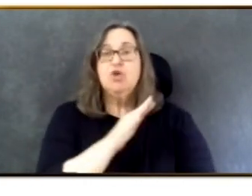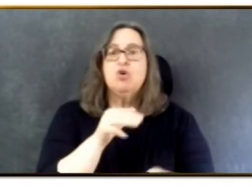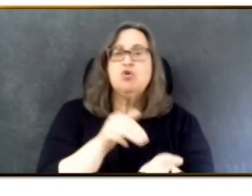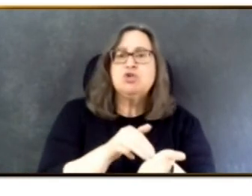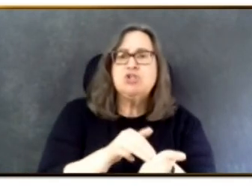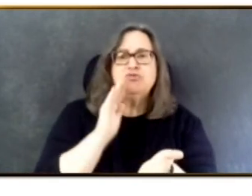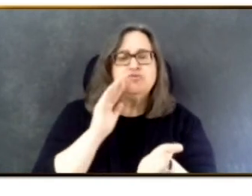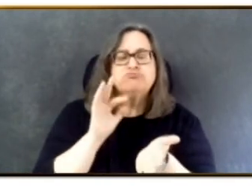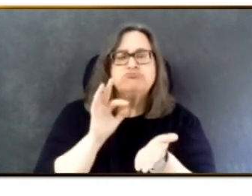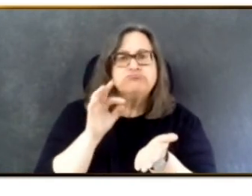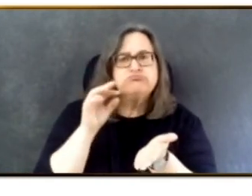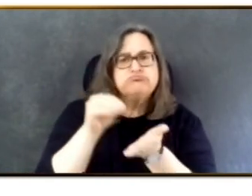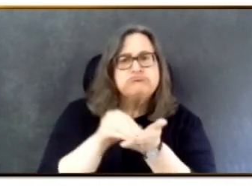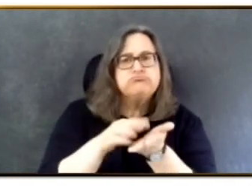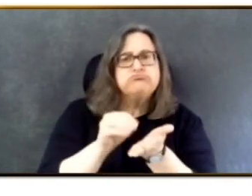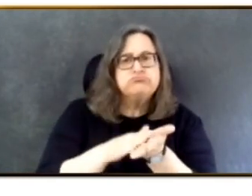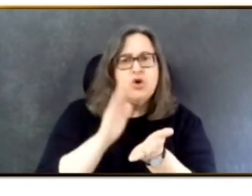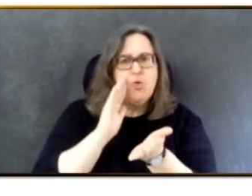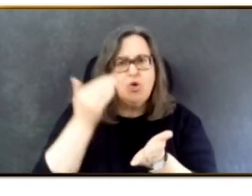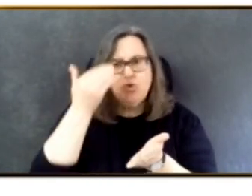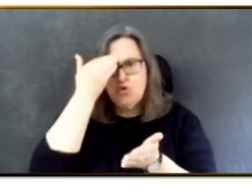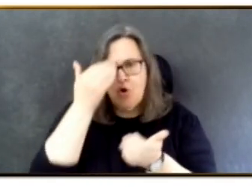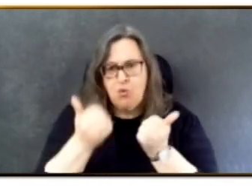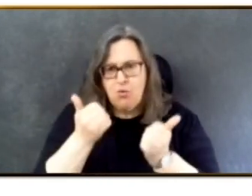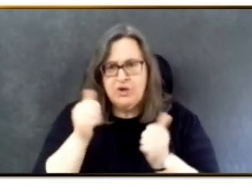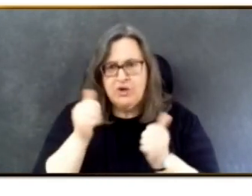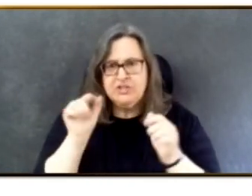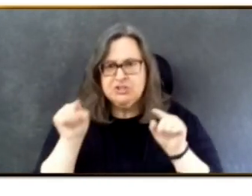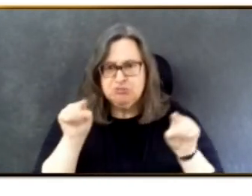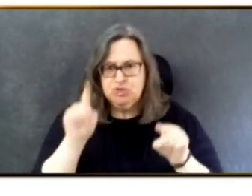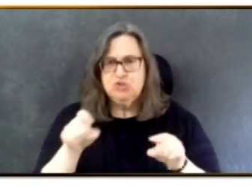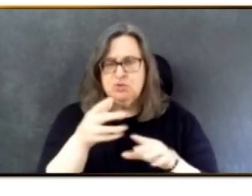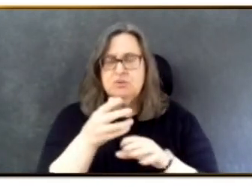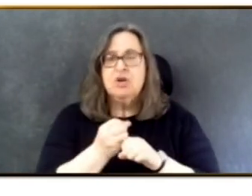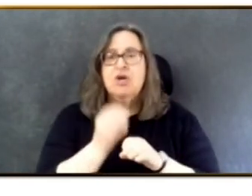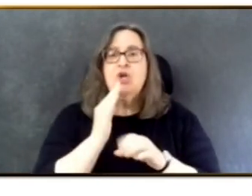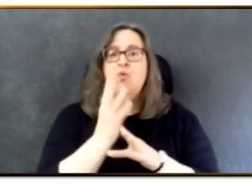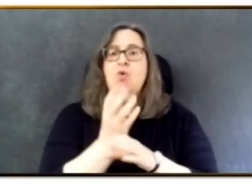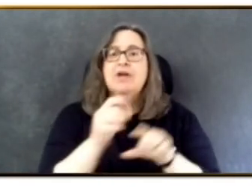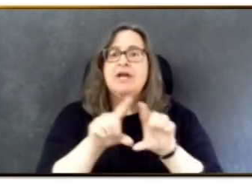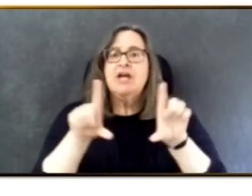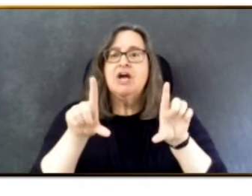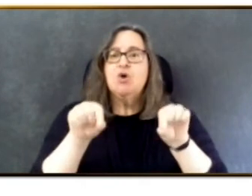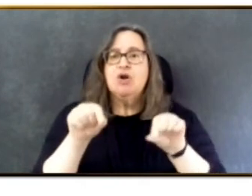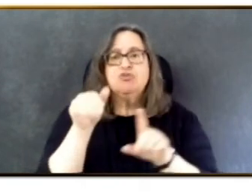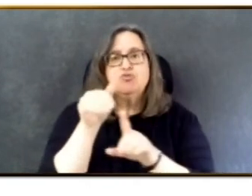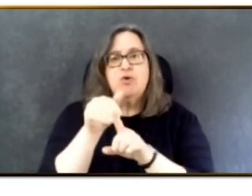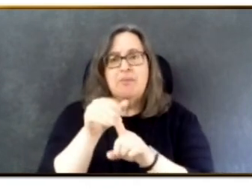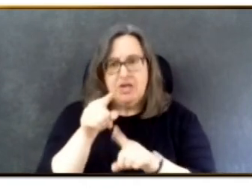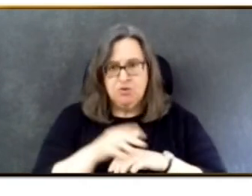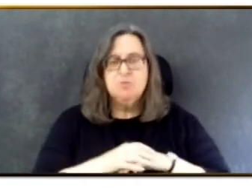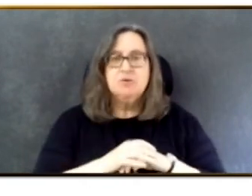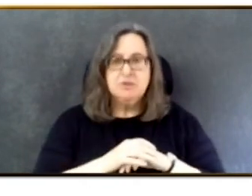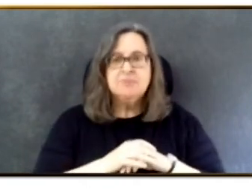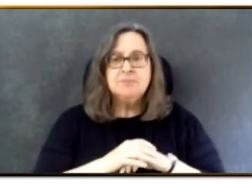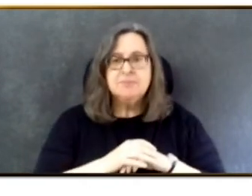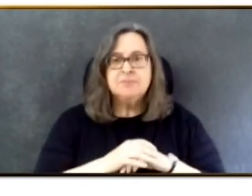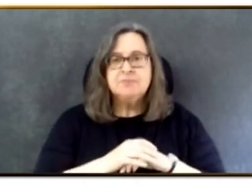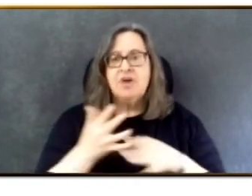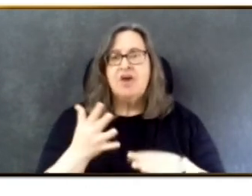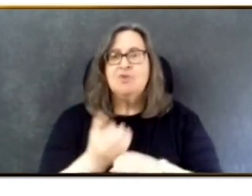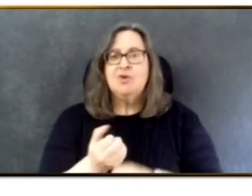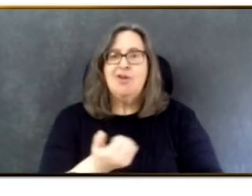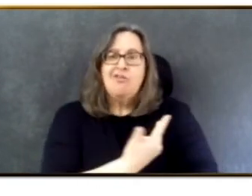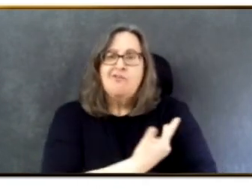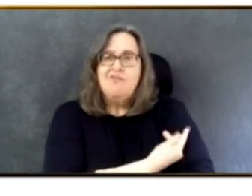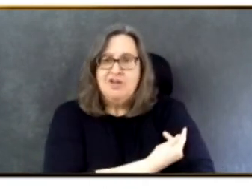track of this for you, and you'll also receive a card to take home to remind you after you receive your